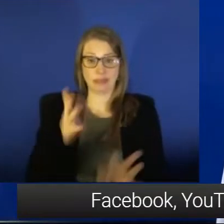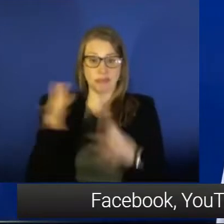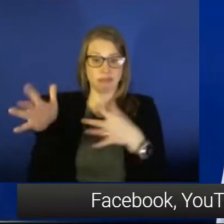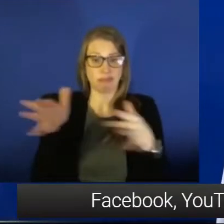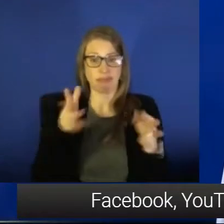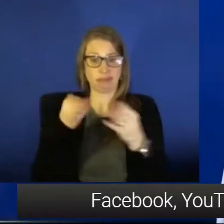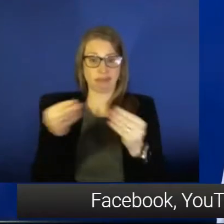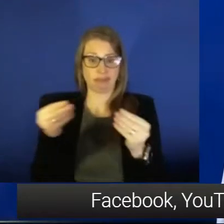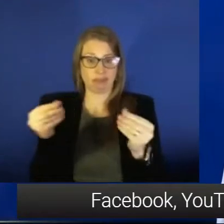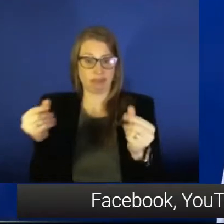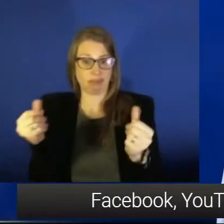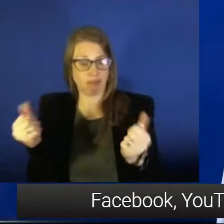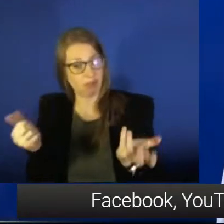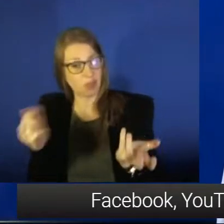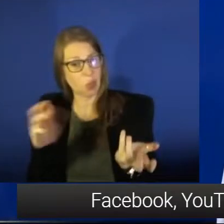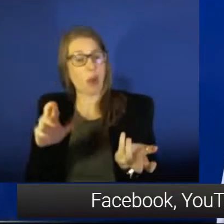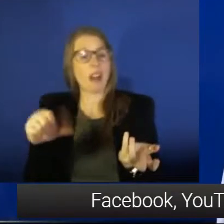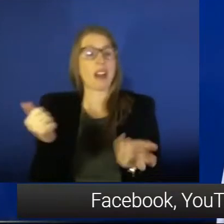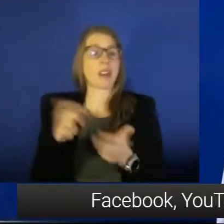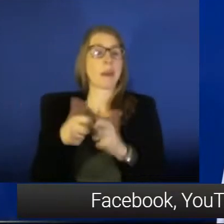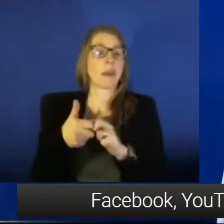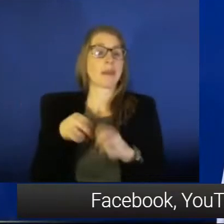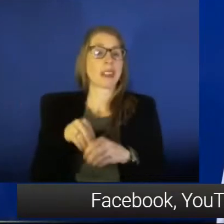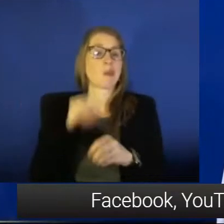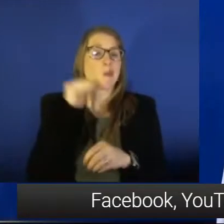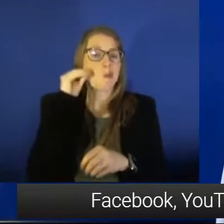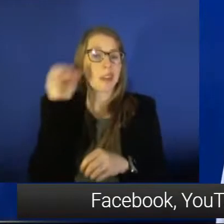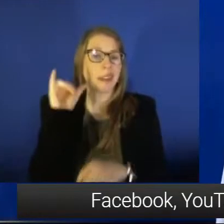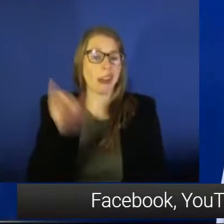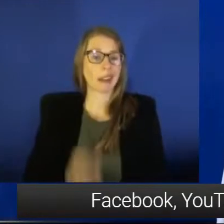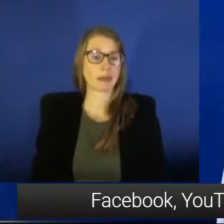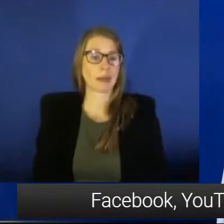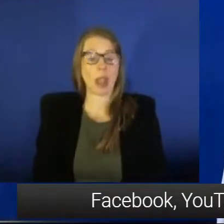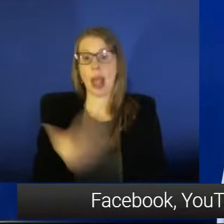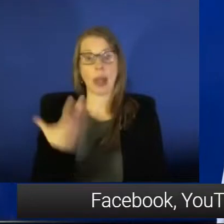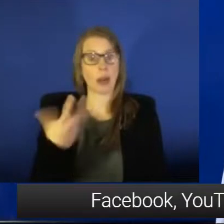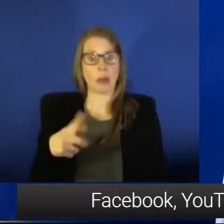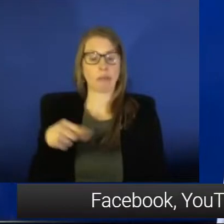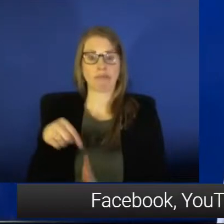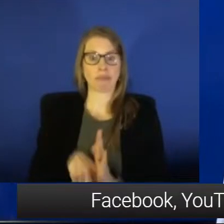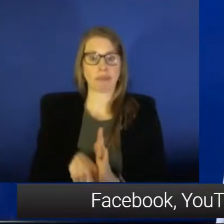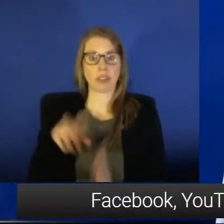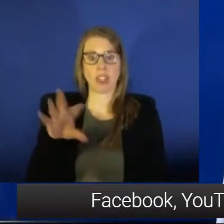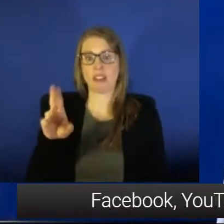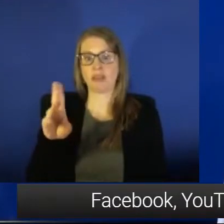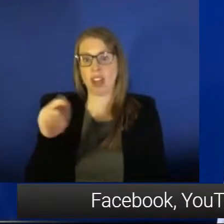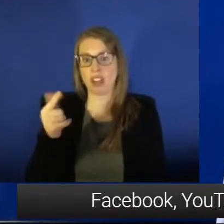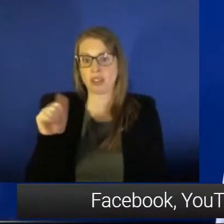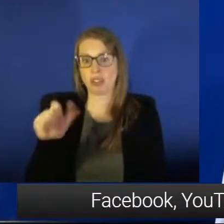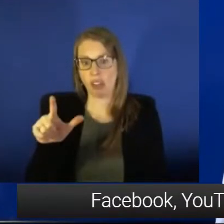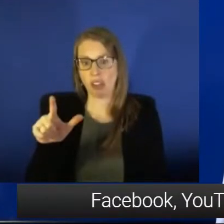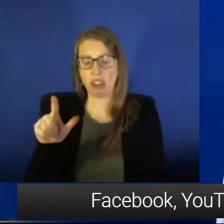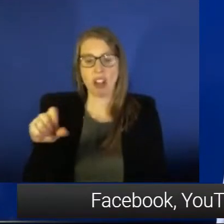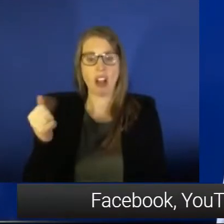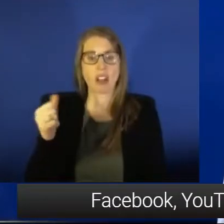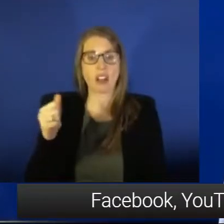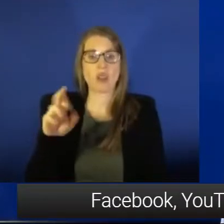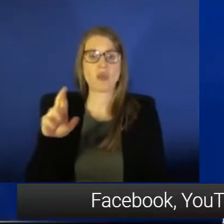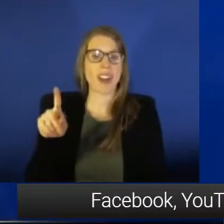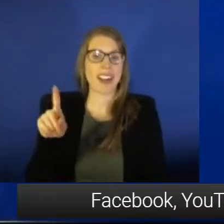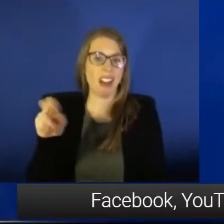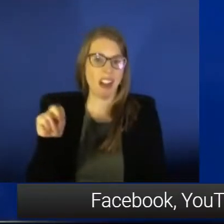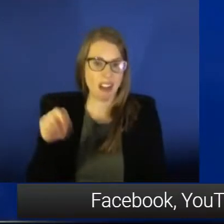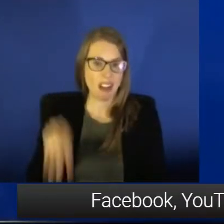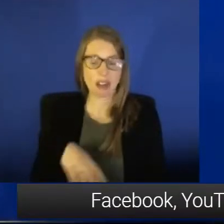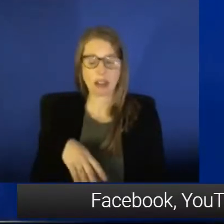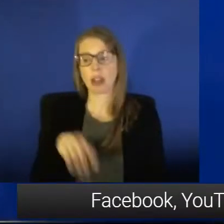have other problems in the home, like, and I don't want to get too much into this, but fungal or other radon or other things that may be causing